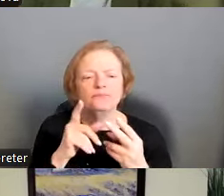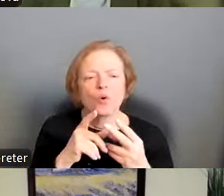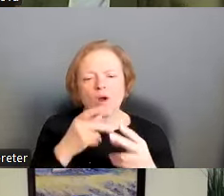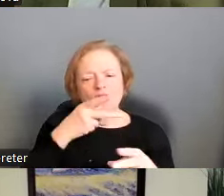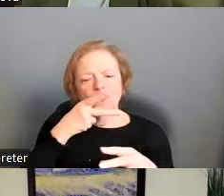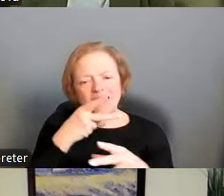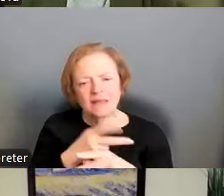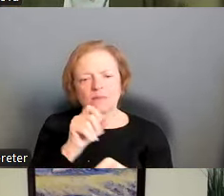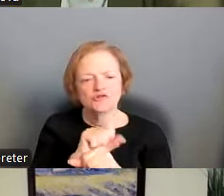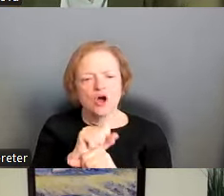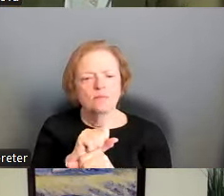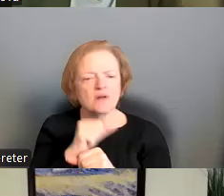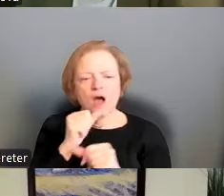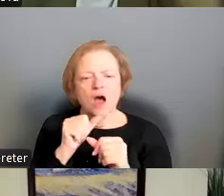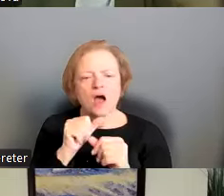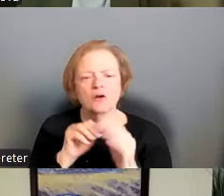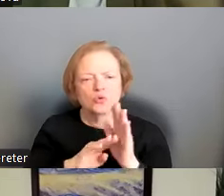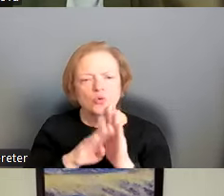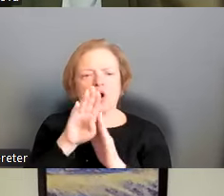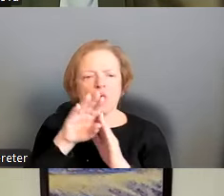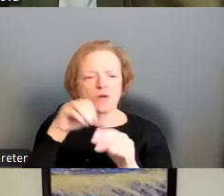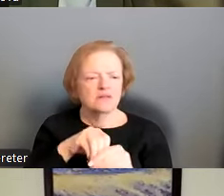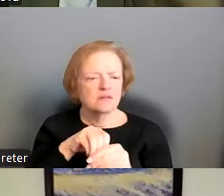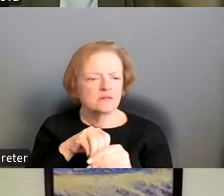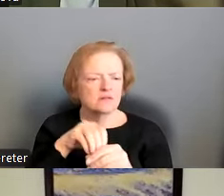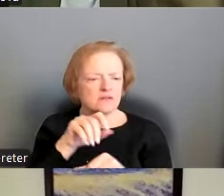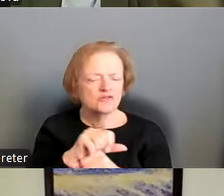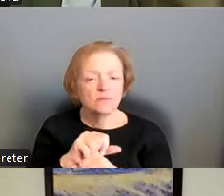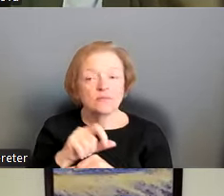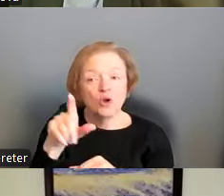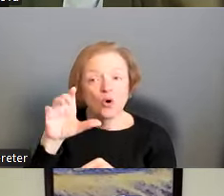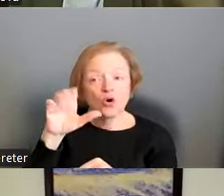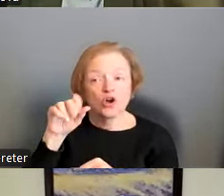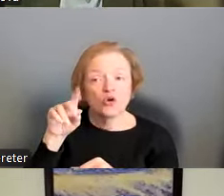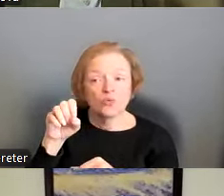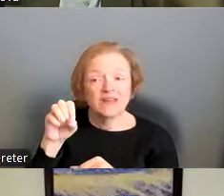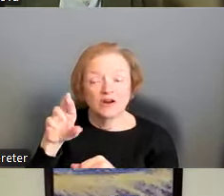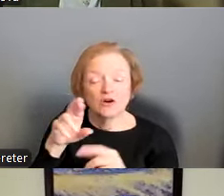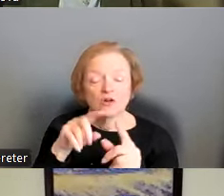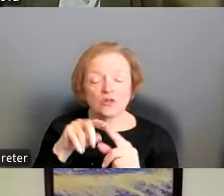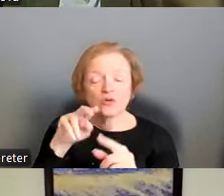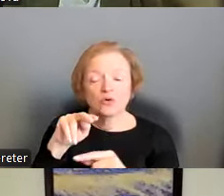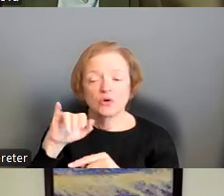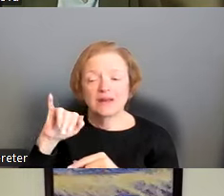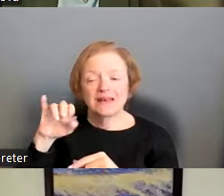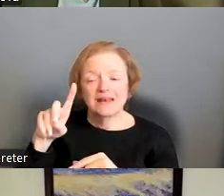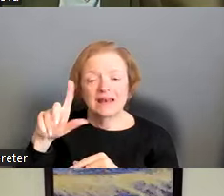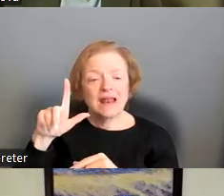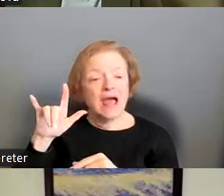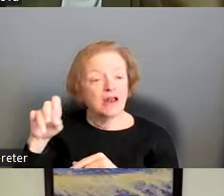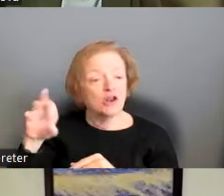job? So the career-focused one that was funded through NIDE, that's still on the job interview